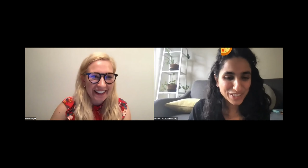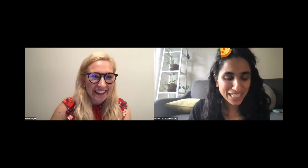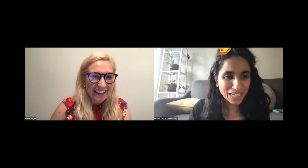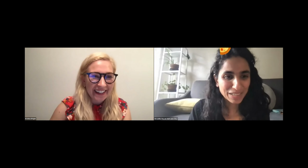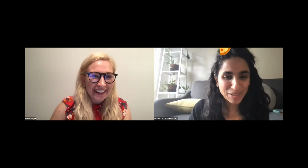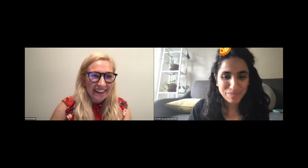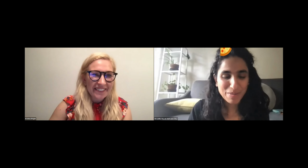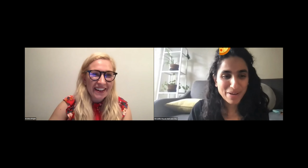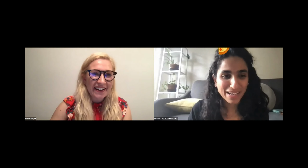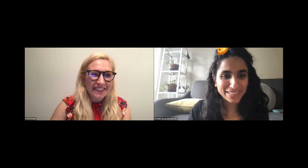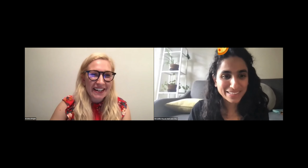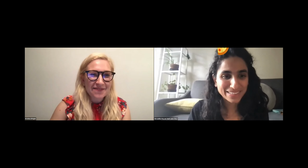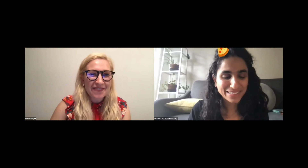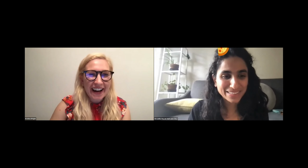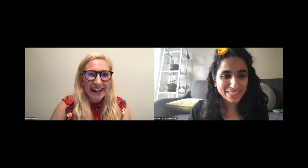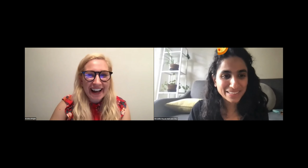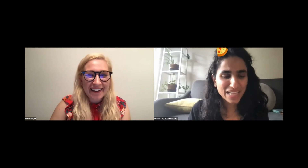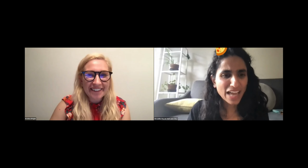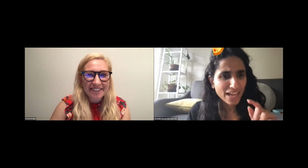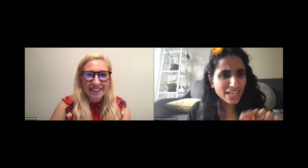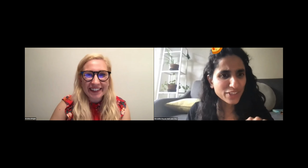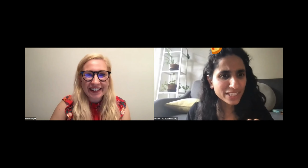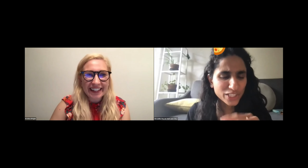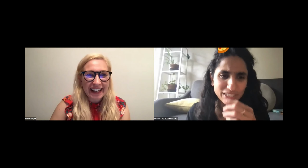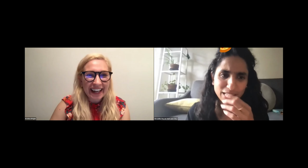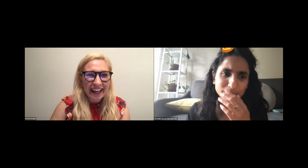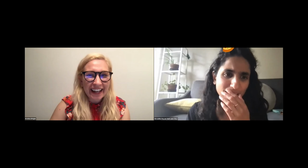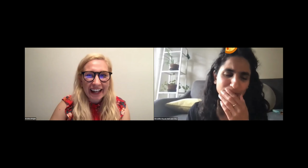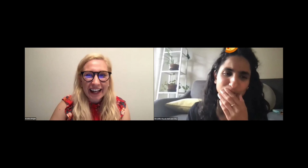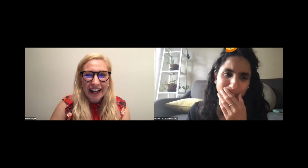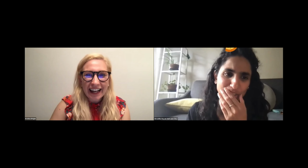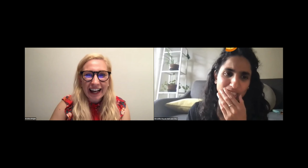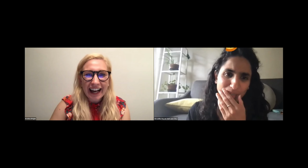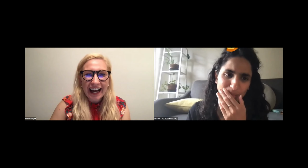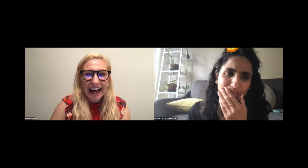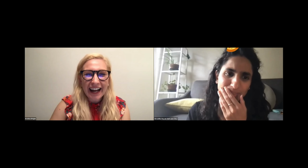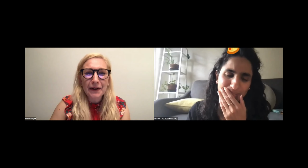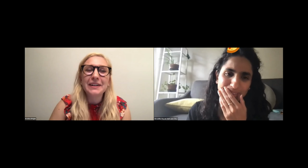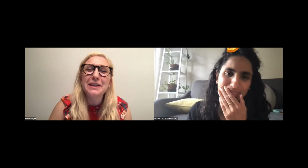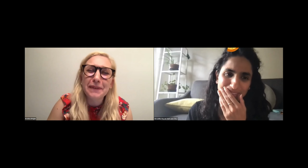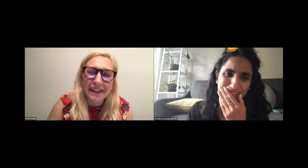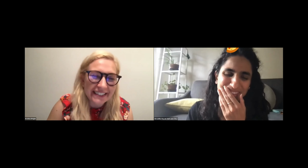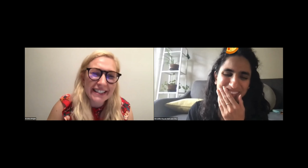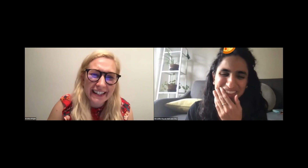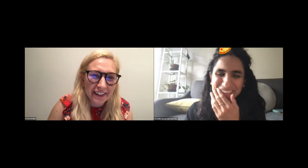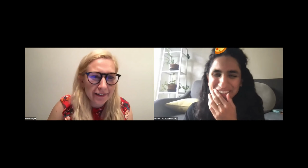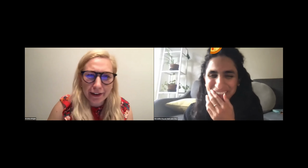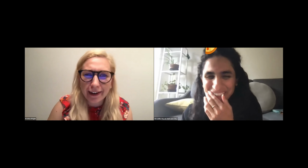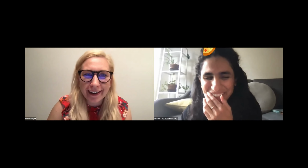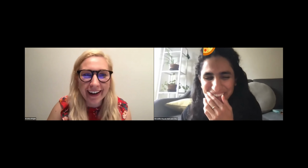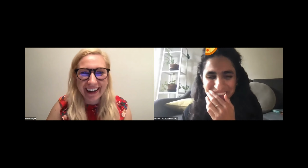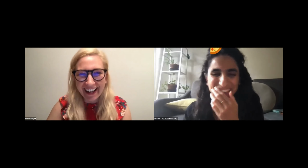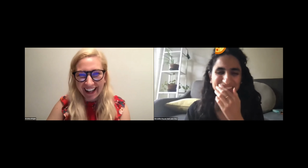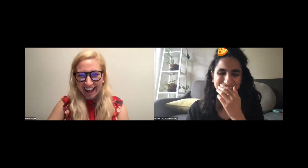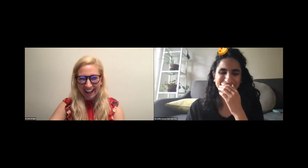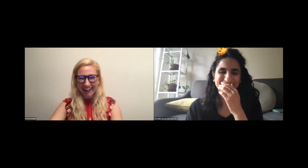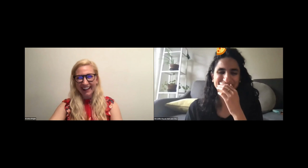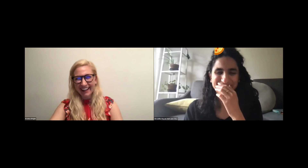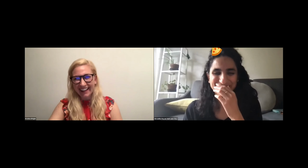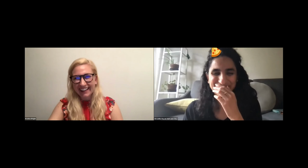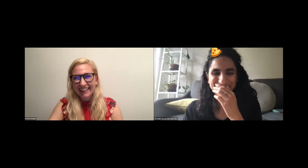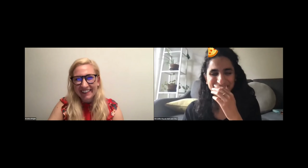Thanks, Christina. Bye-bye. Bye now. And I think Deeksha slept. I have a feeling she slept. Oh, she probably did. Good for her.